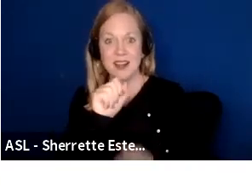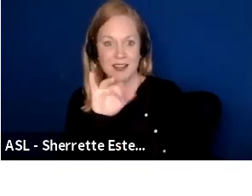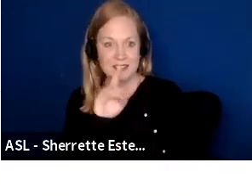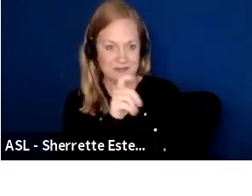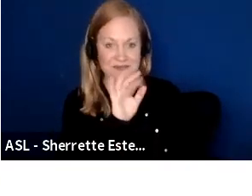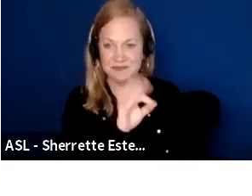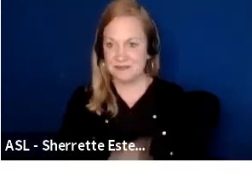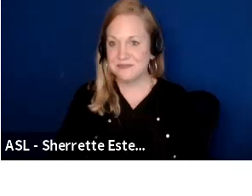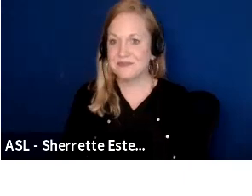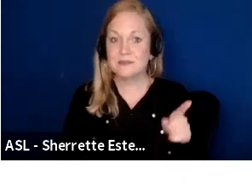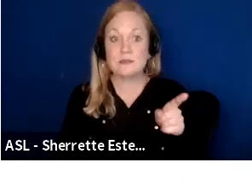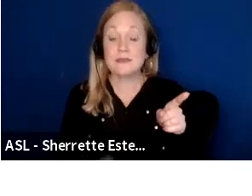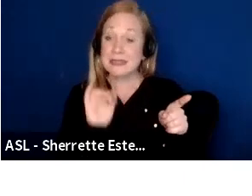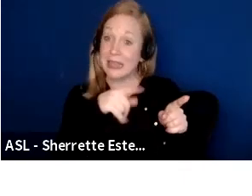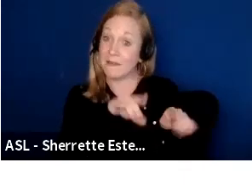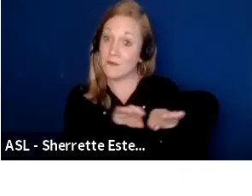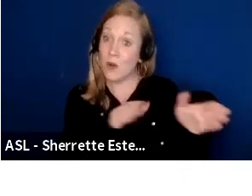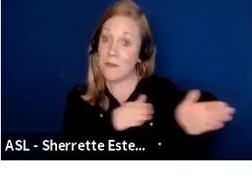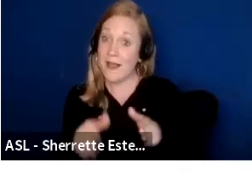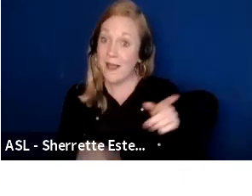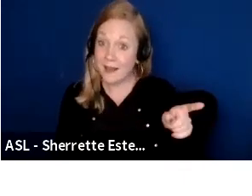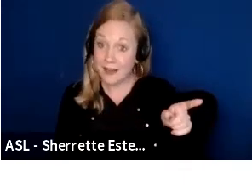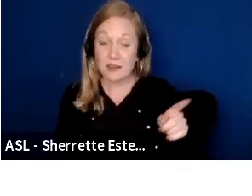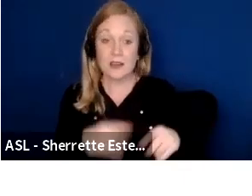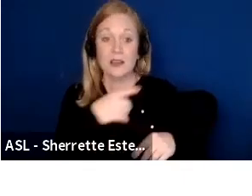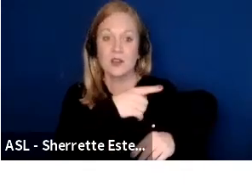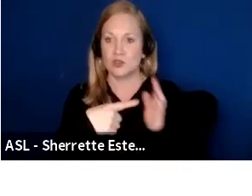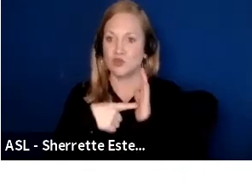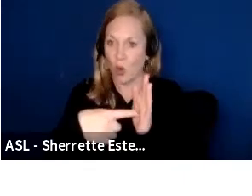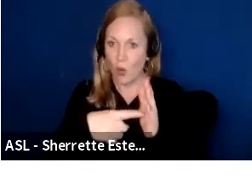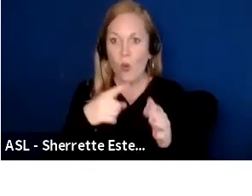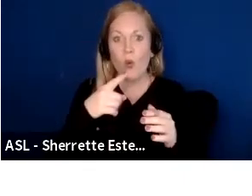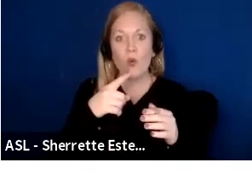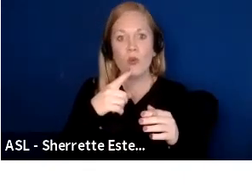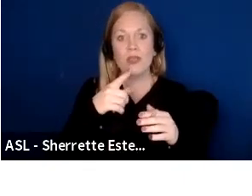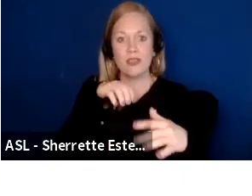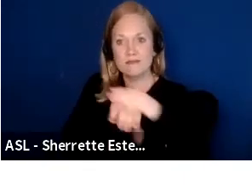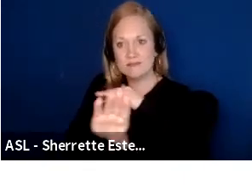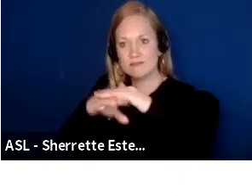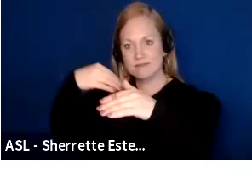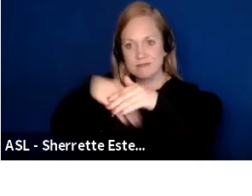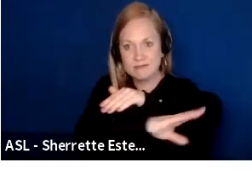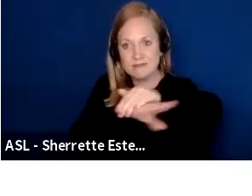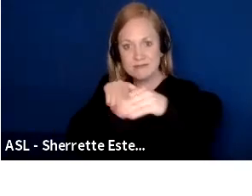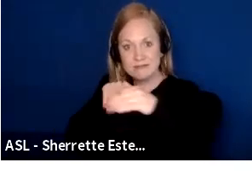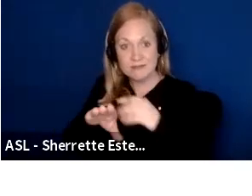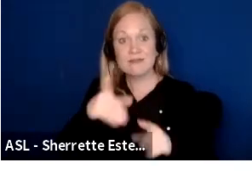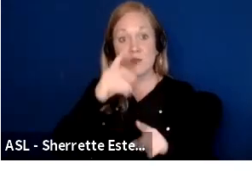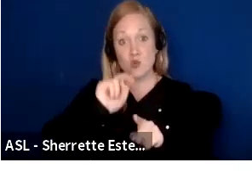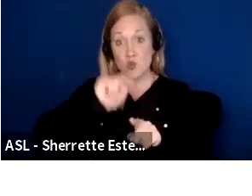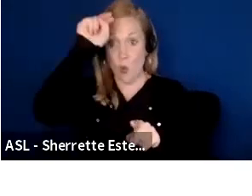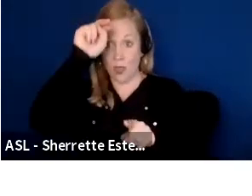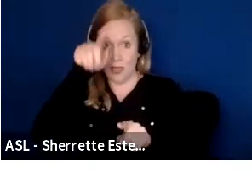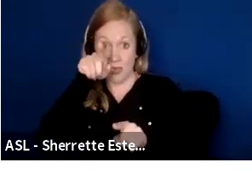This floor plan shows you the connections in and out of the building. If you look at the northern part of the